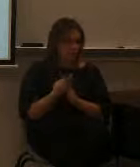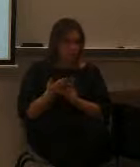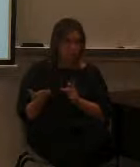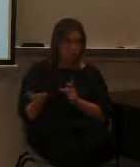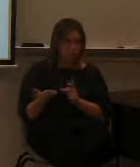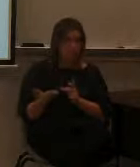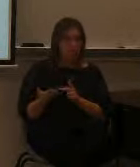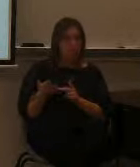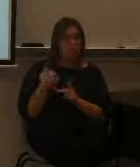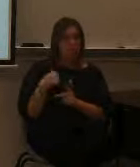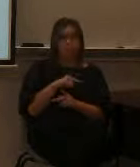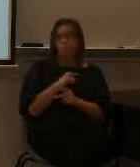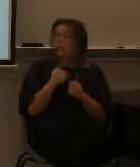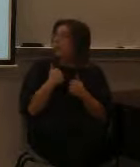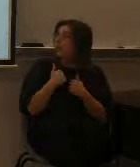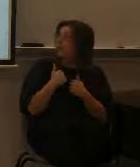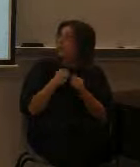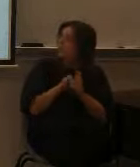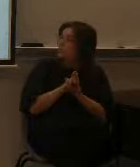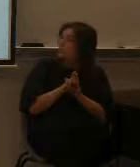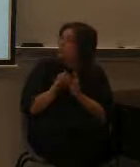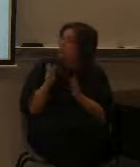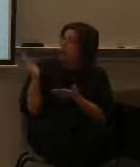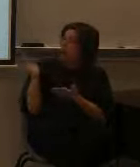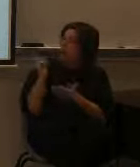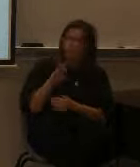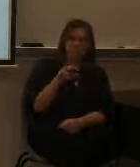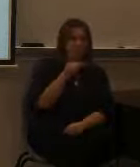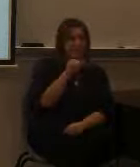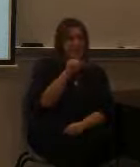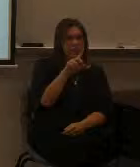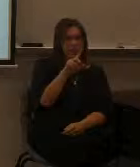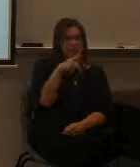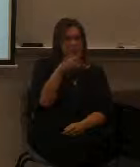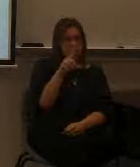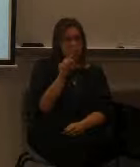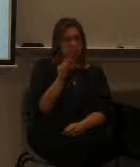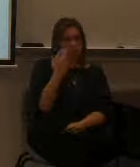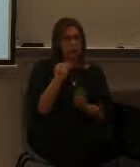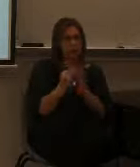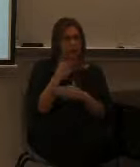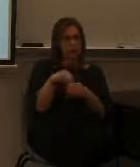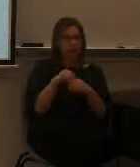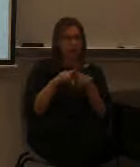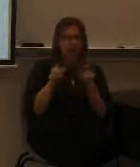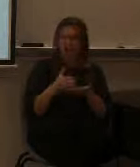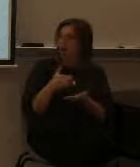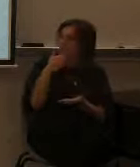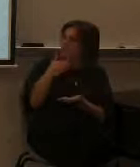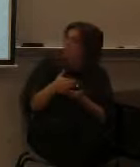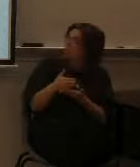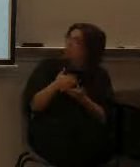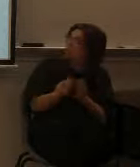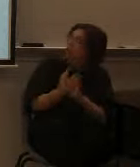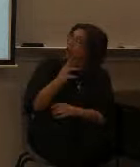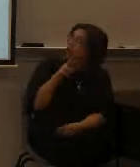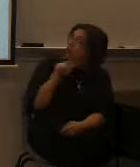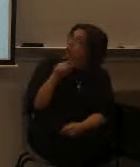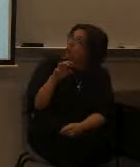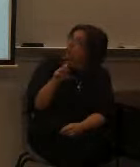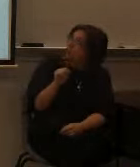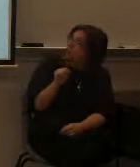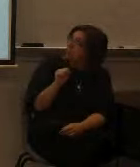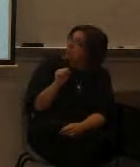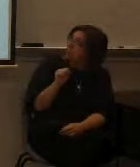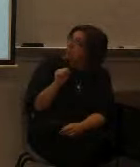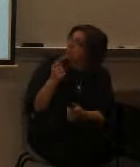things. And so we just have an example here of some tadpoles that were grown in different containers and the growth rates. And